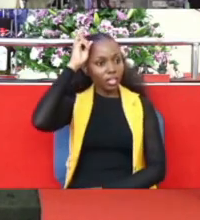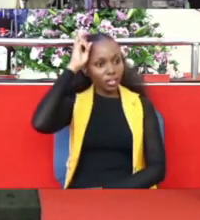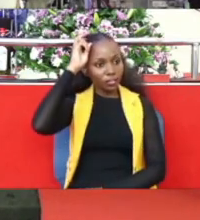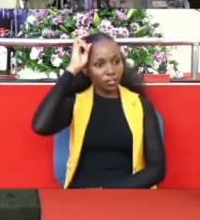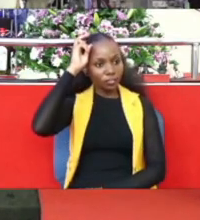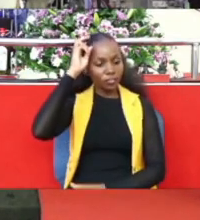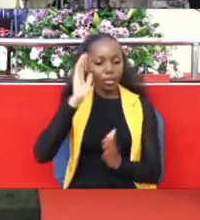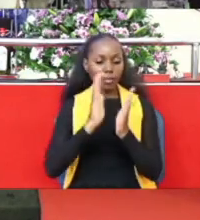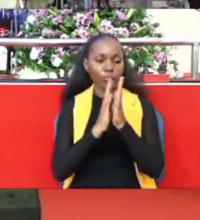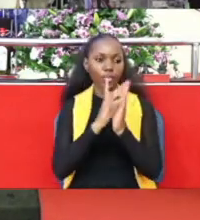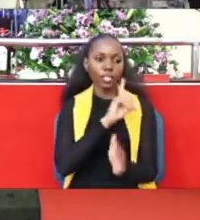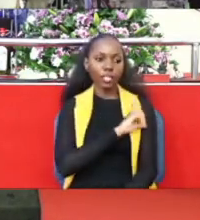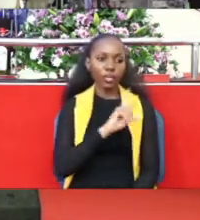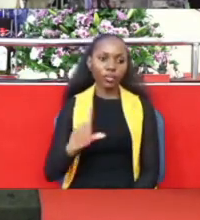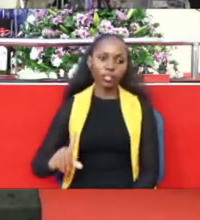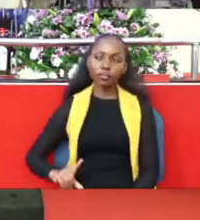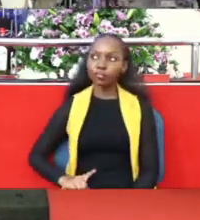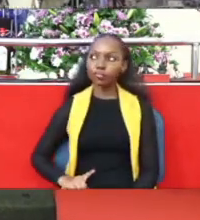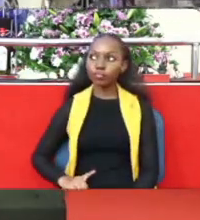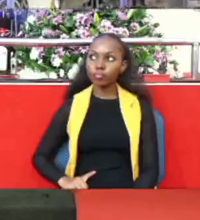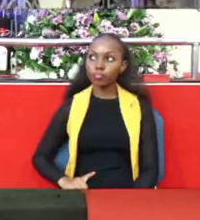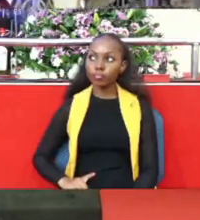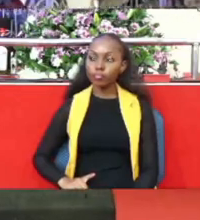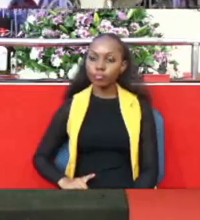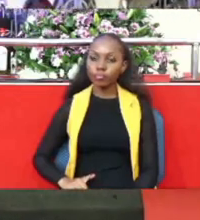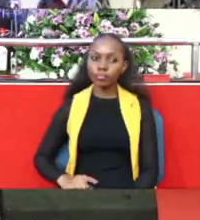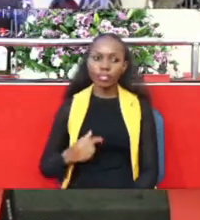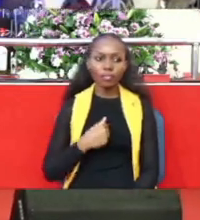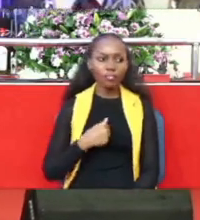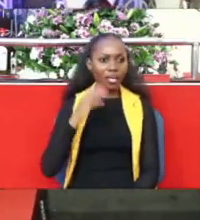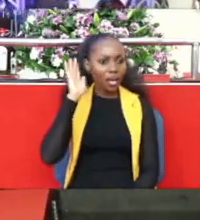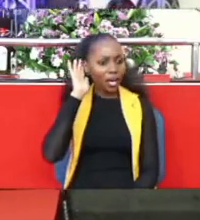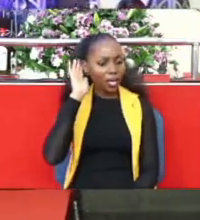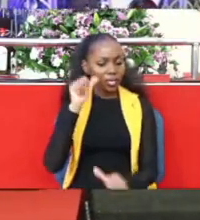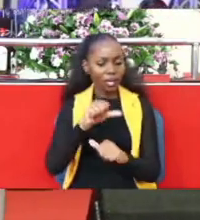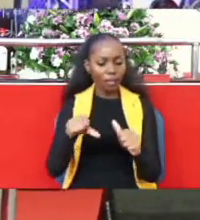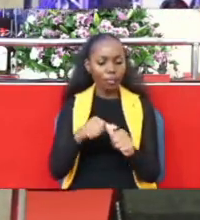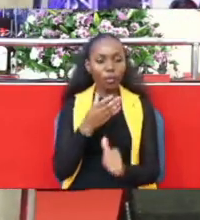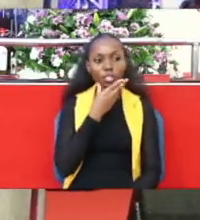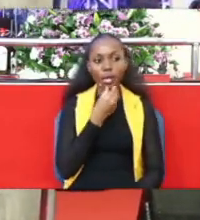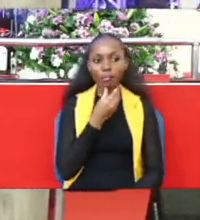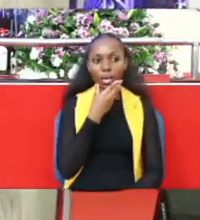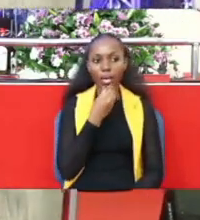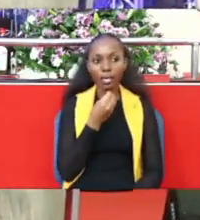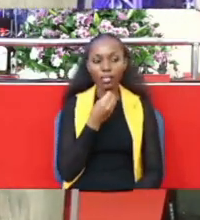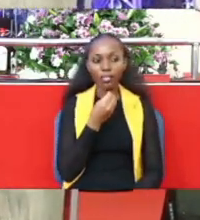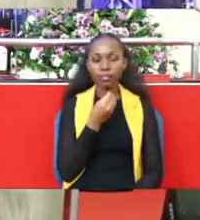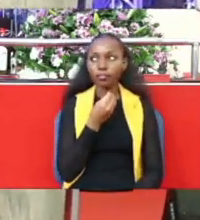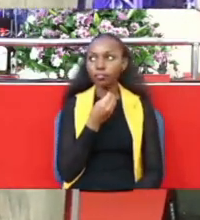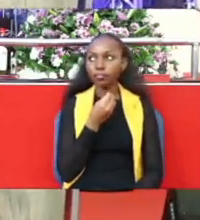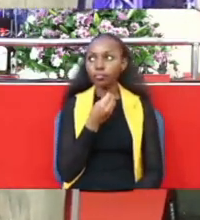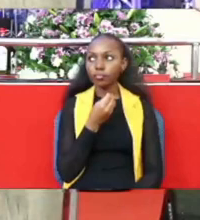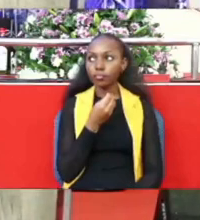Bwana Yesu asifiwe. I heard of a man. Nilisikia juu ya mtu mmoja. I read about a man. Nilisoma juu ya mtu mmoja. And one